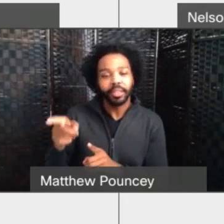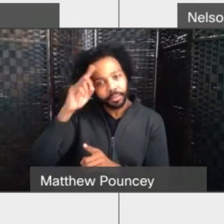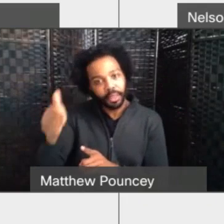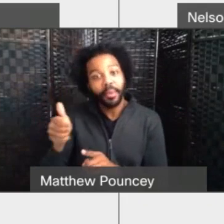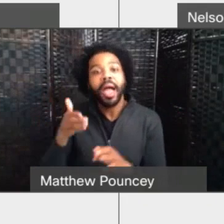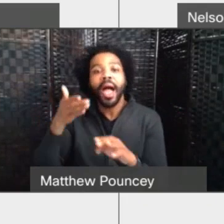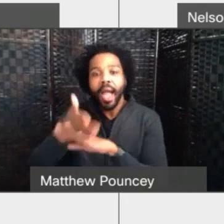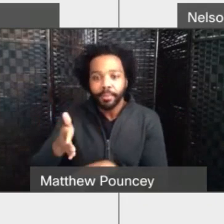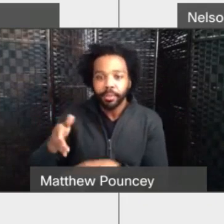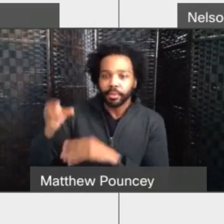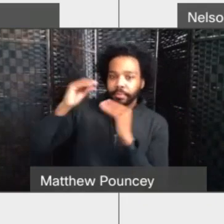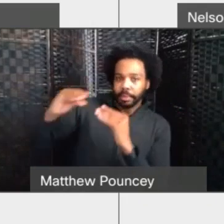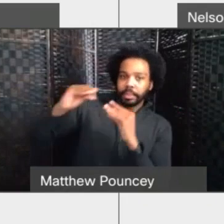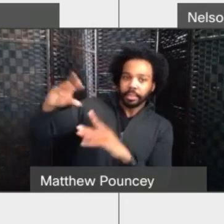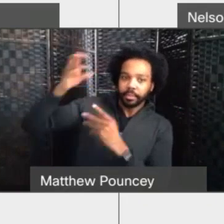education.